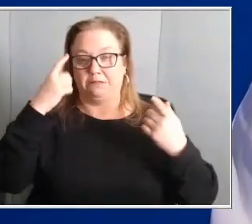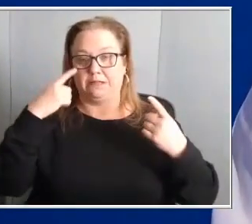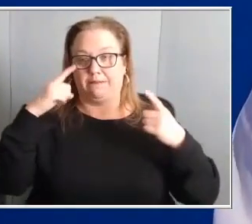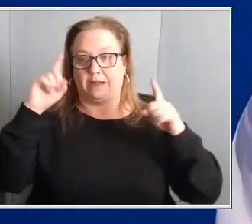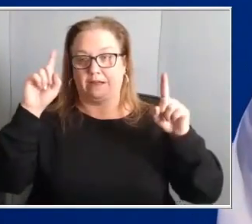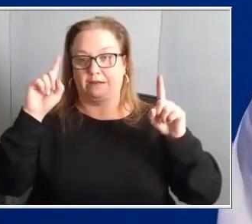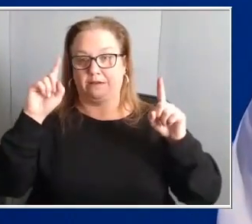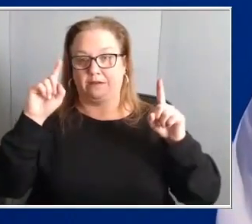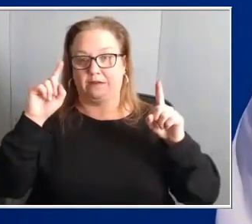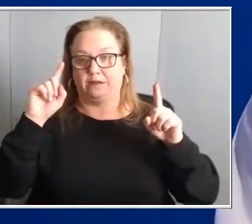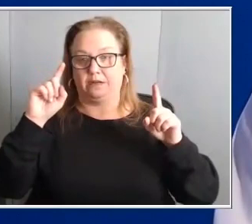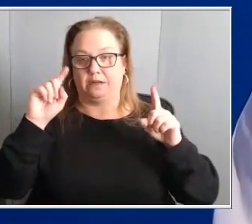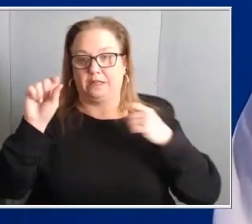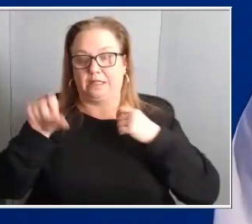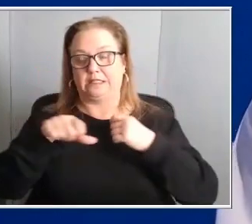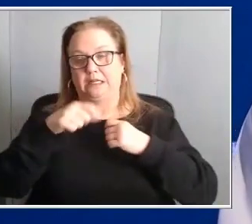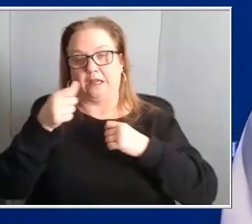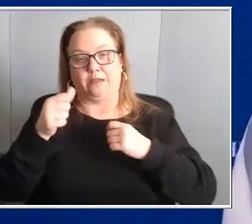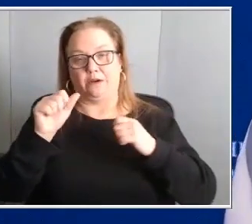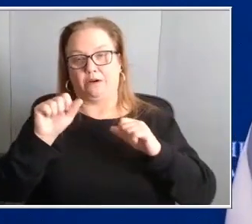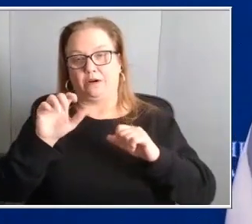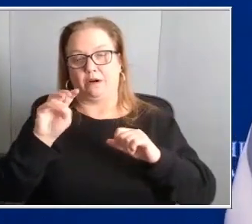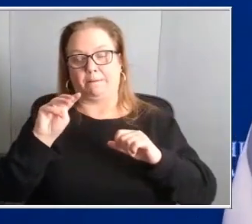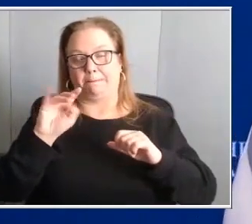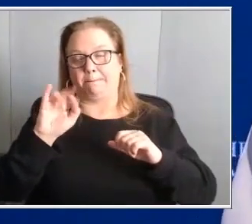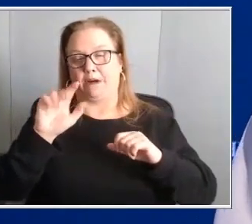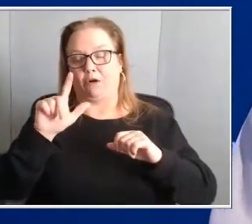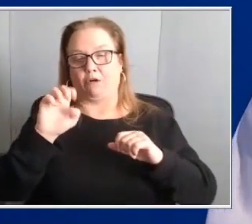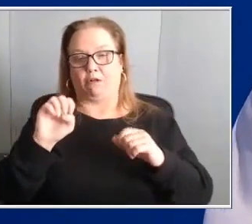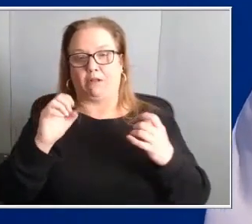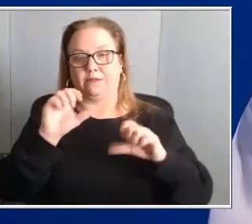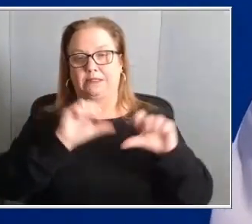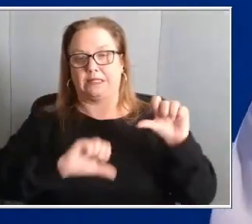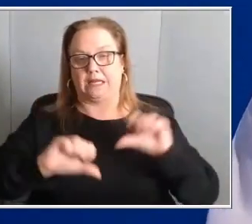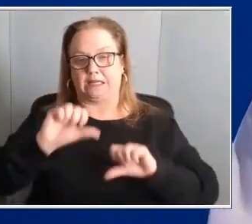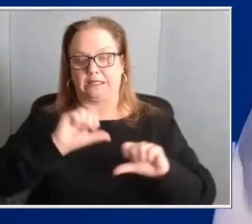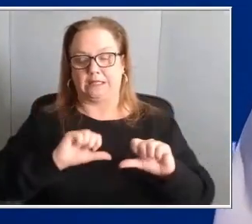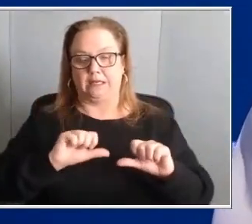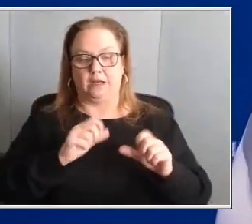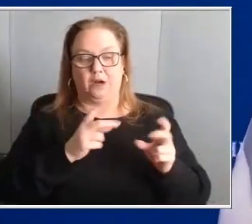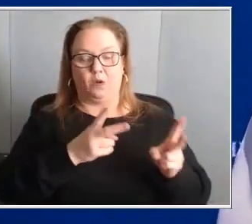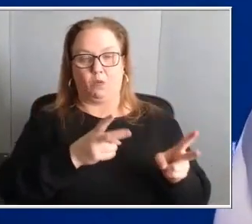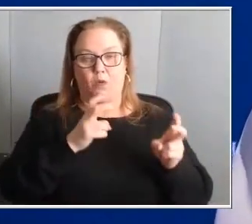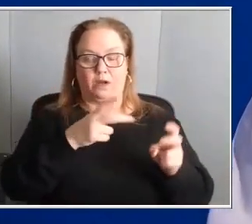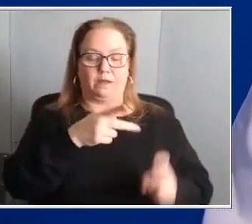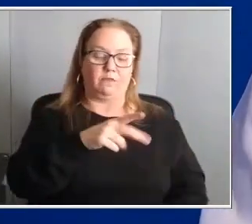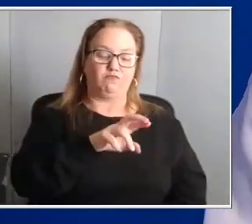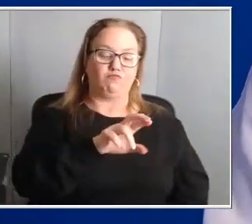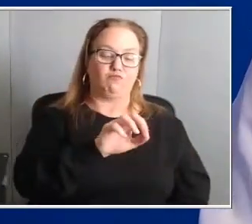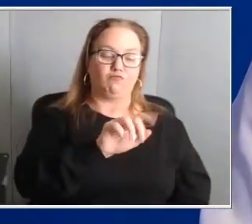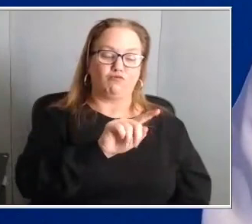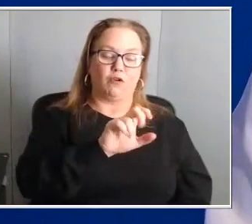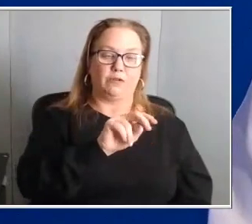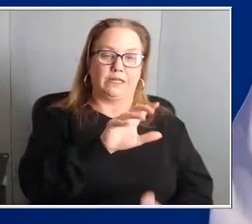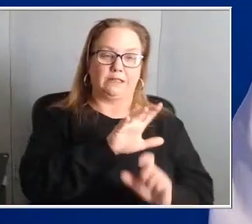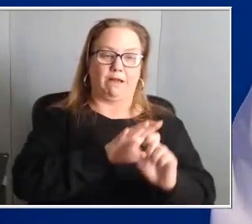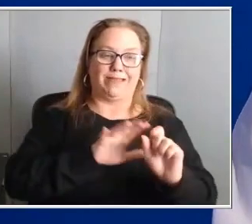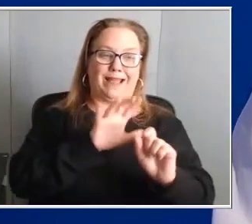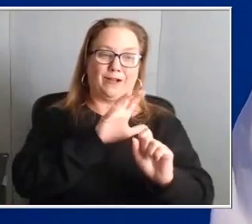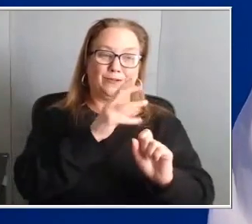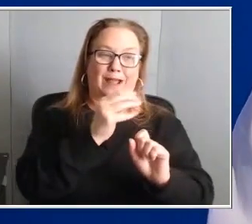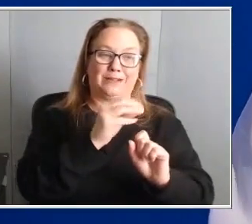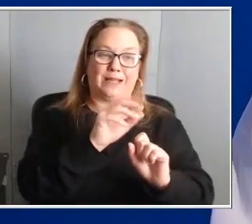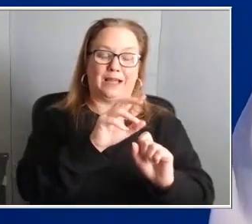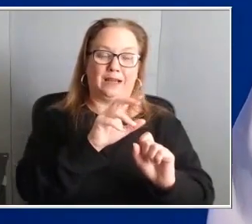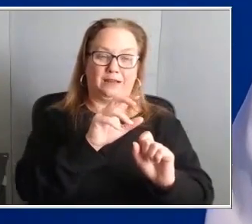is just another miracle of modern science, and what they've done is take one of the proteins that are on the outside of the vaccine, or